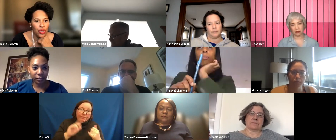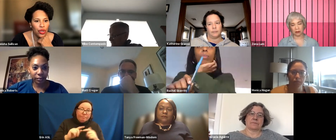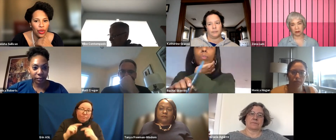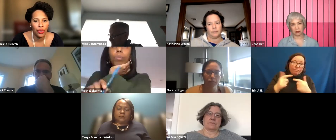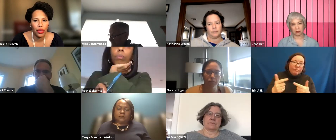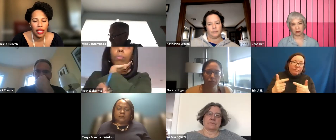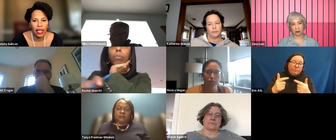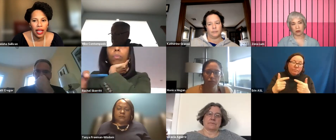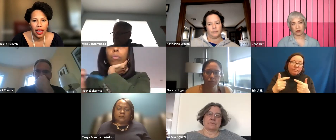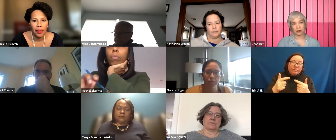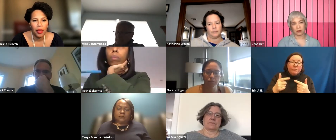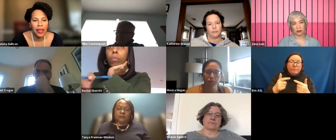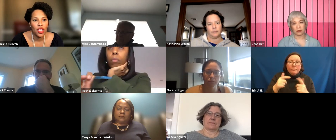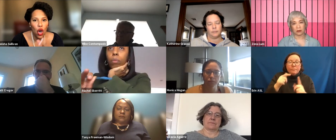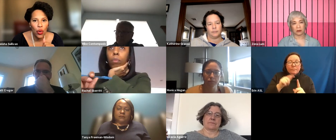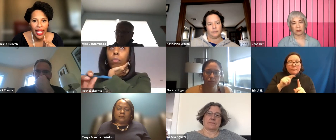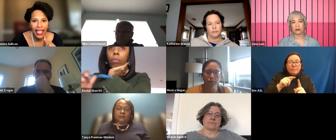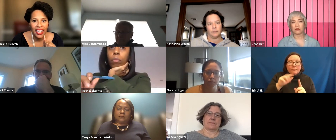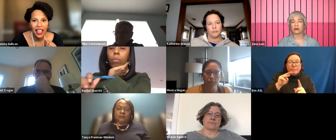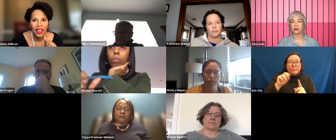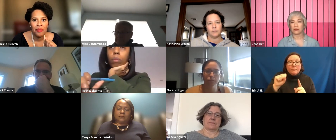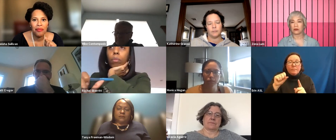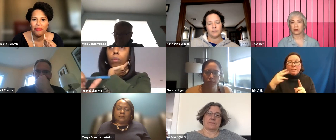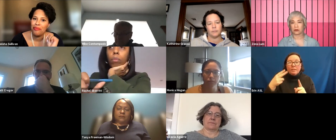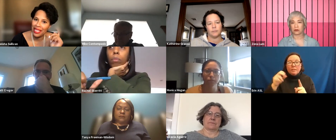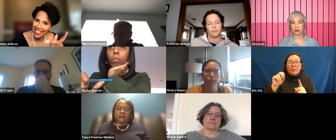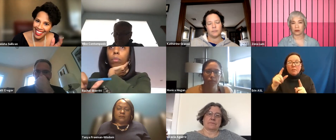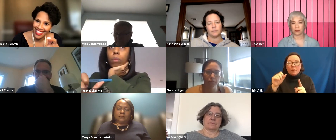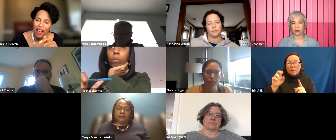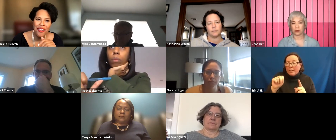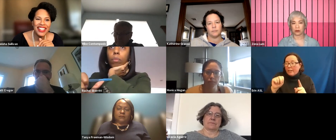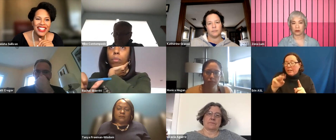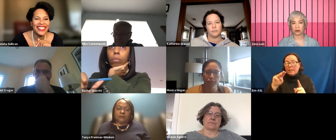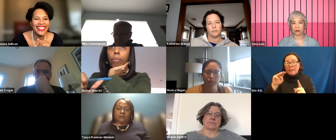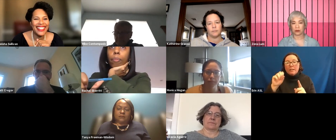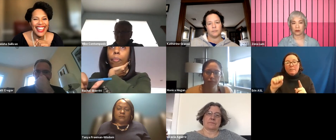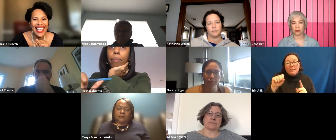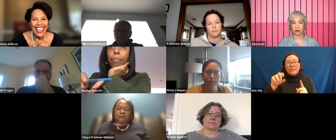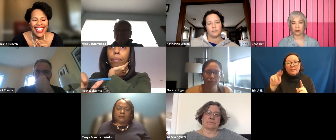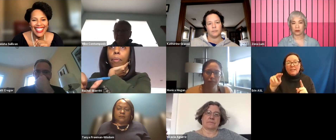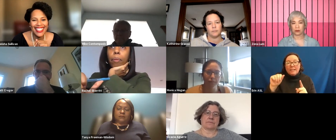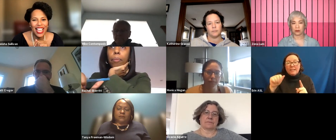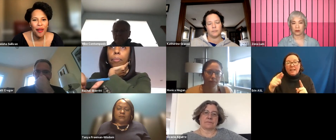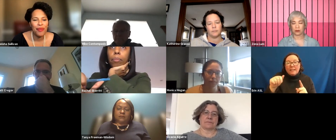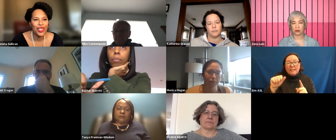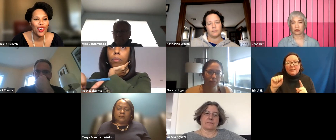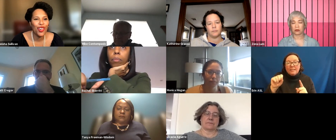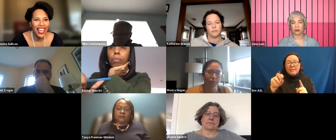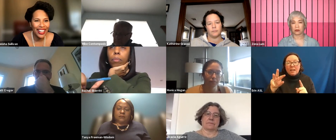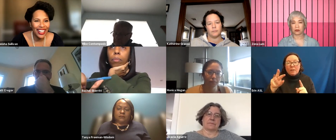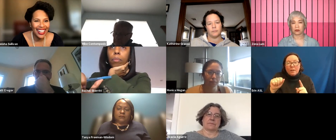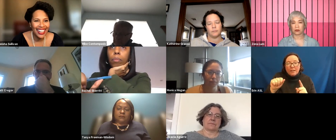over to Ms. Hogan, Ms. Nagasawa, and